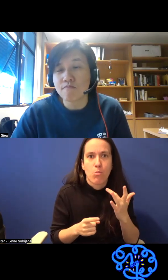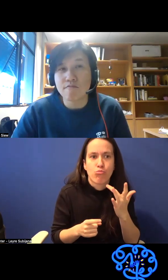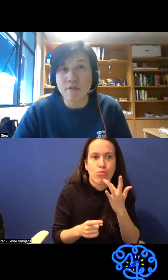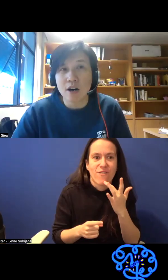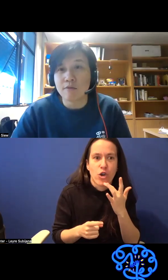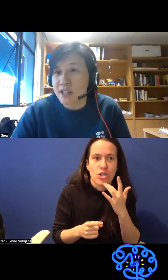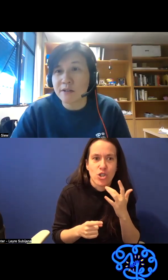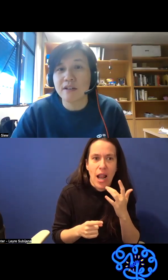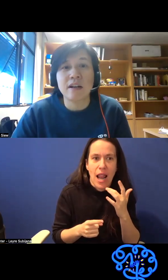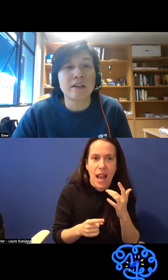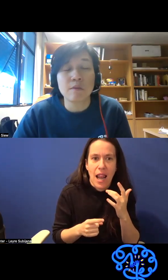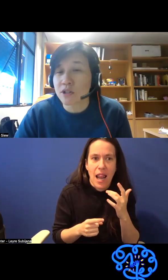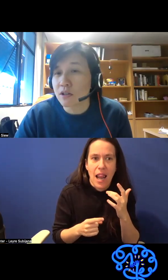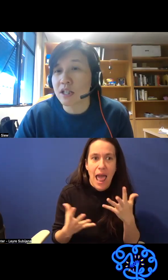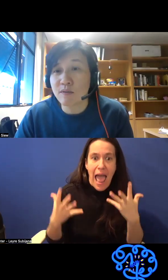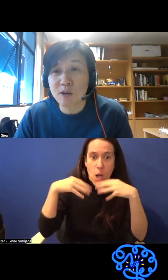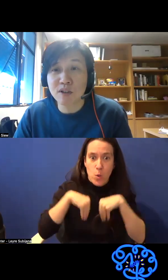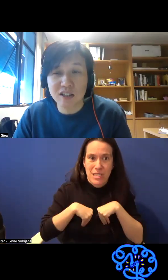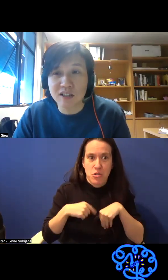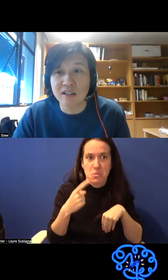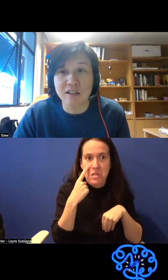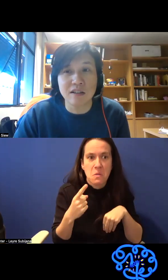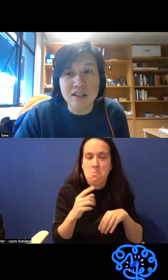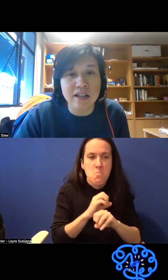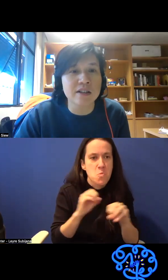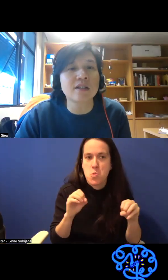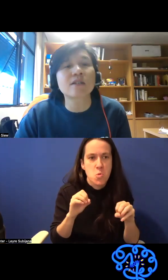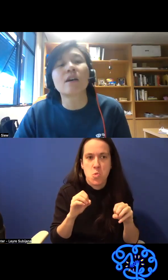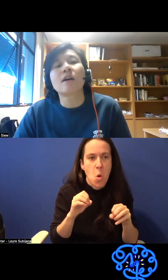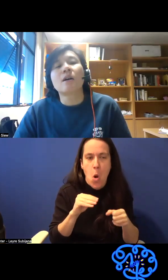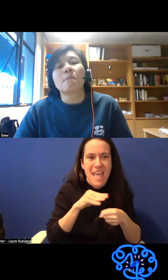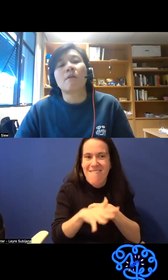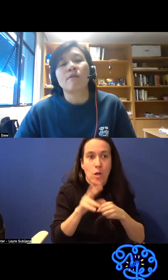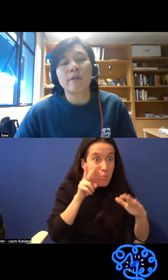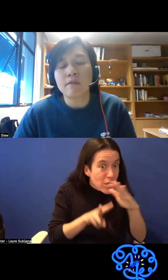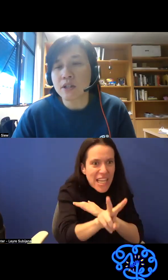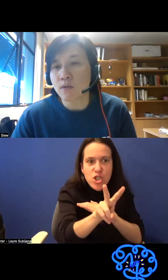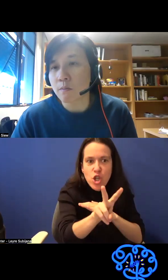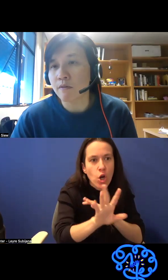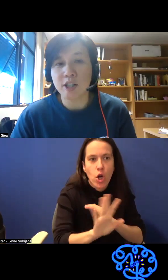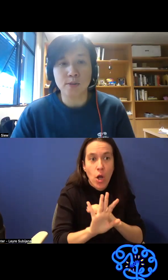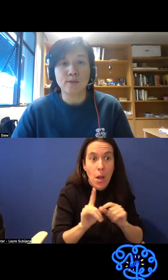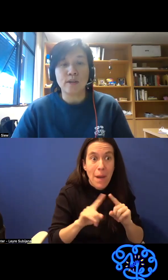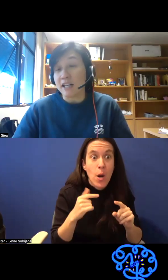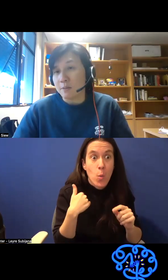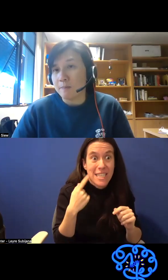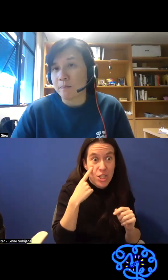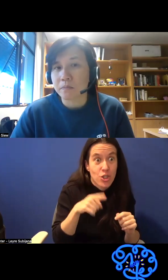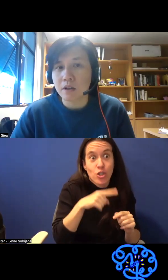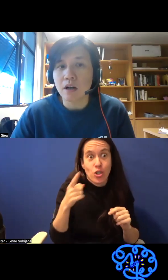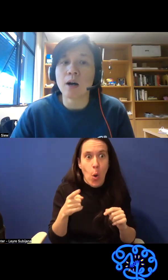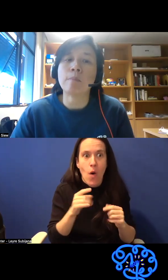growth result. That was not a significant predictor in this analysis, but we found evidence for preferential